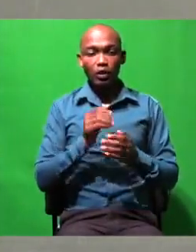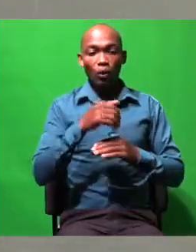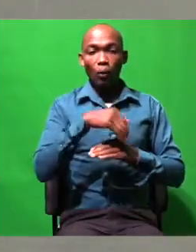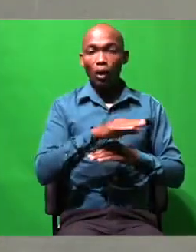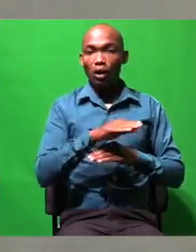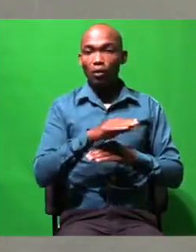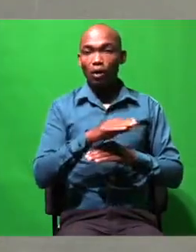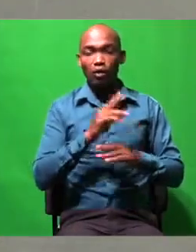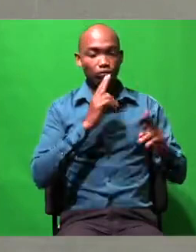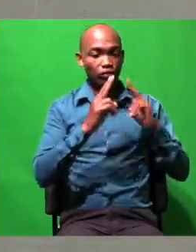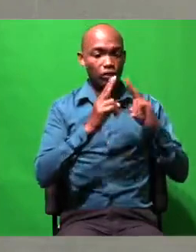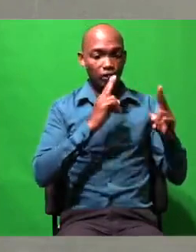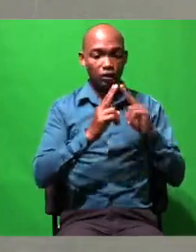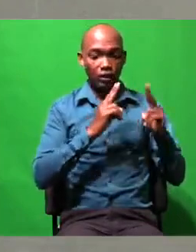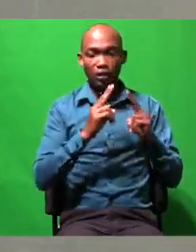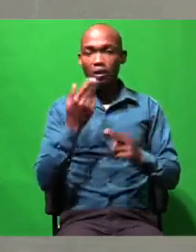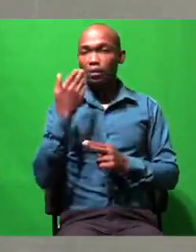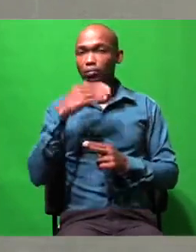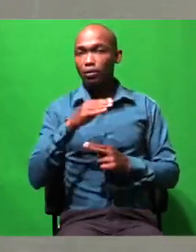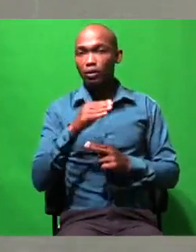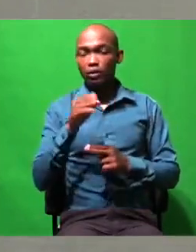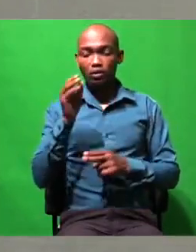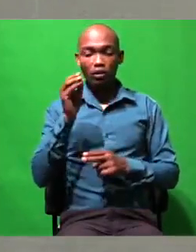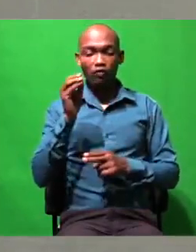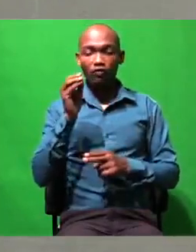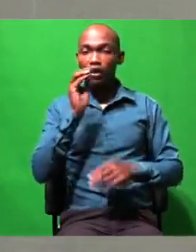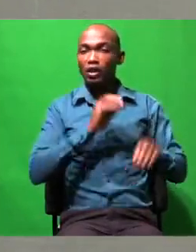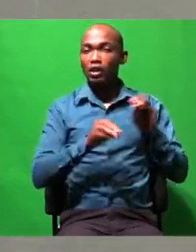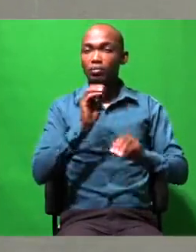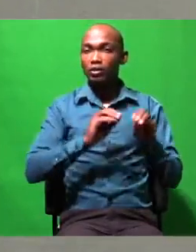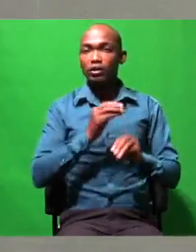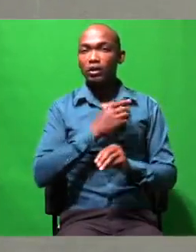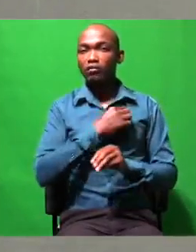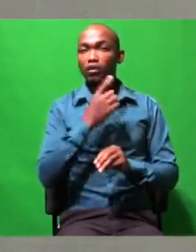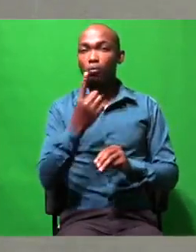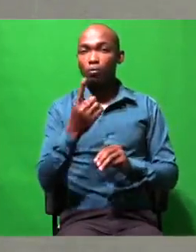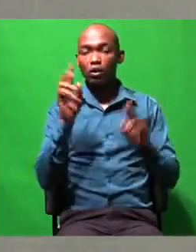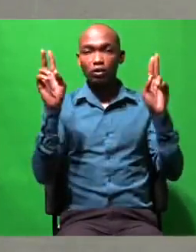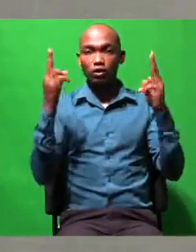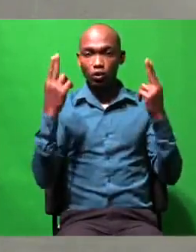to discuss on the importance of chemistry as a Form 1 topic.